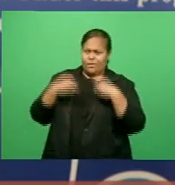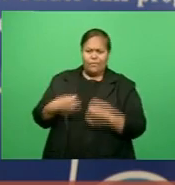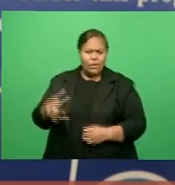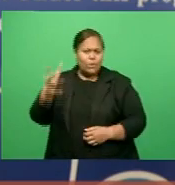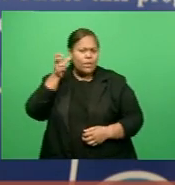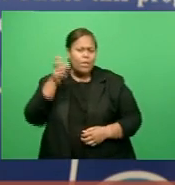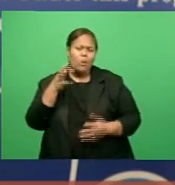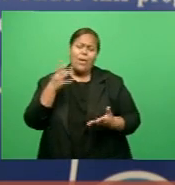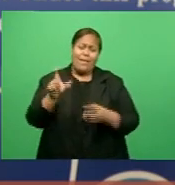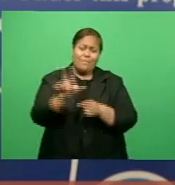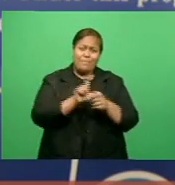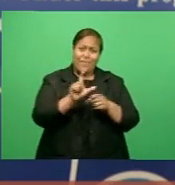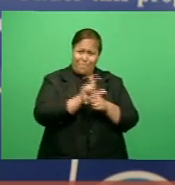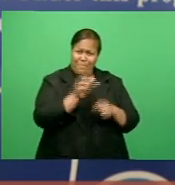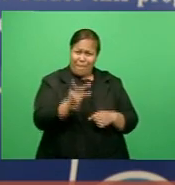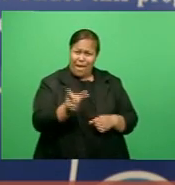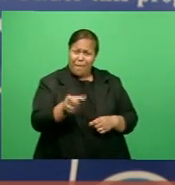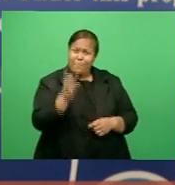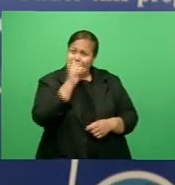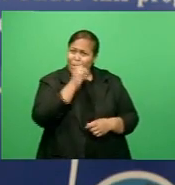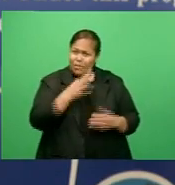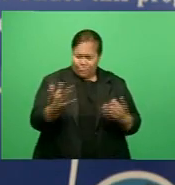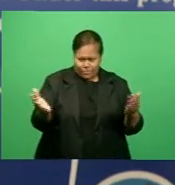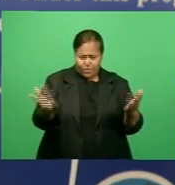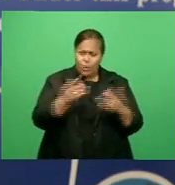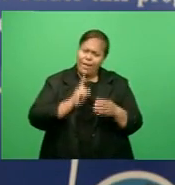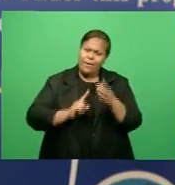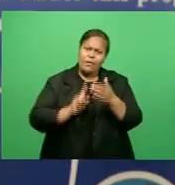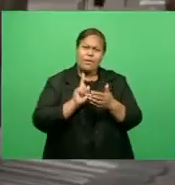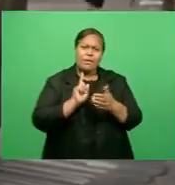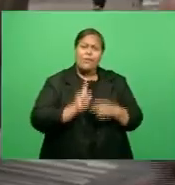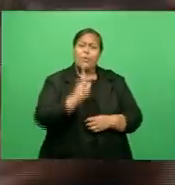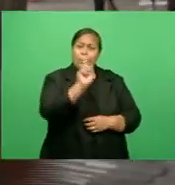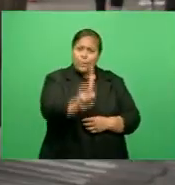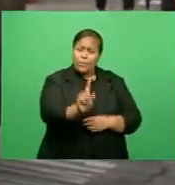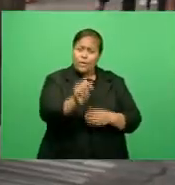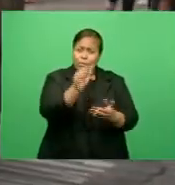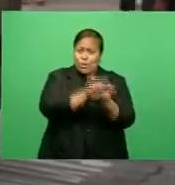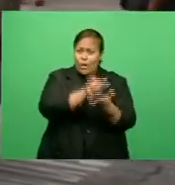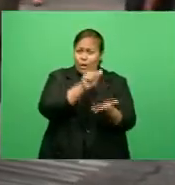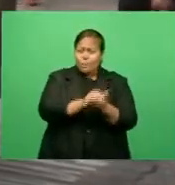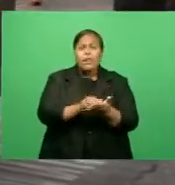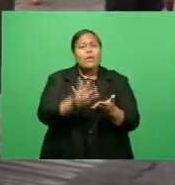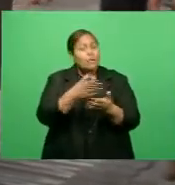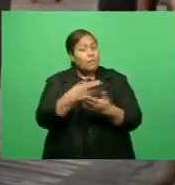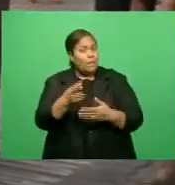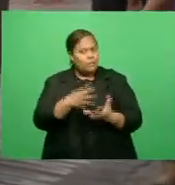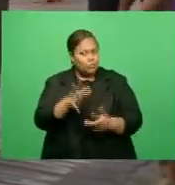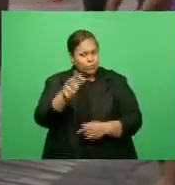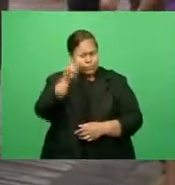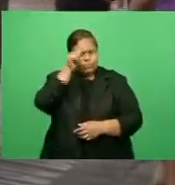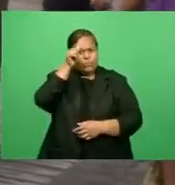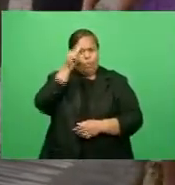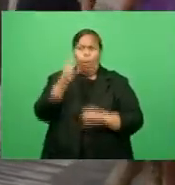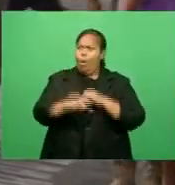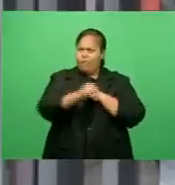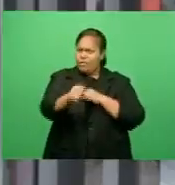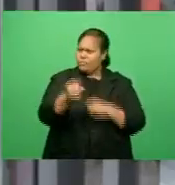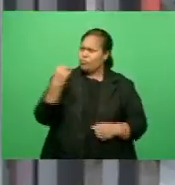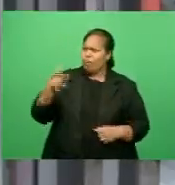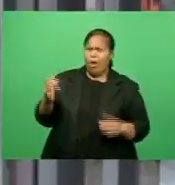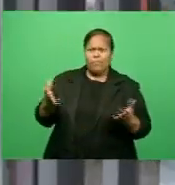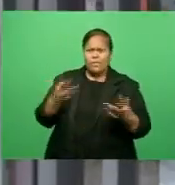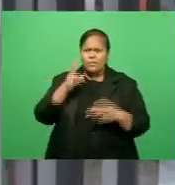when customers they go into these stores, they've come to know that advertisement was wrong and